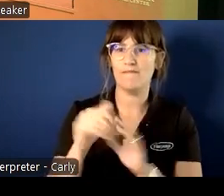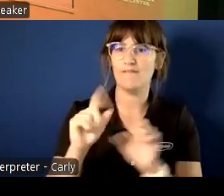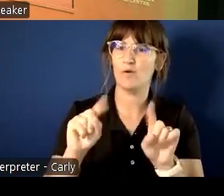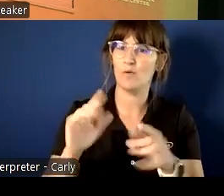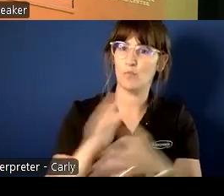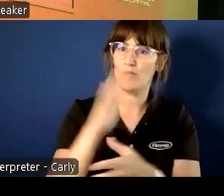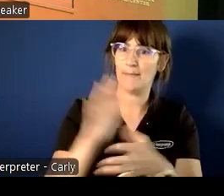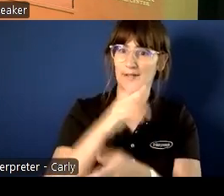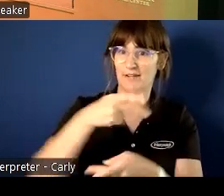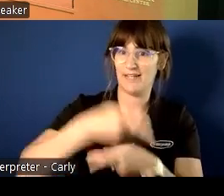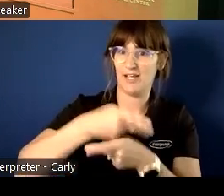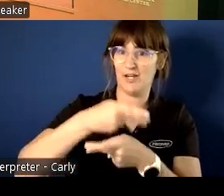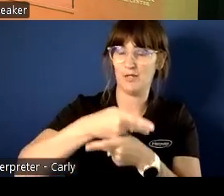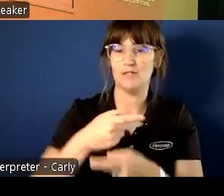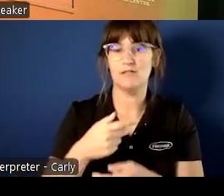actually it turns out